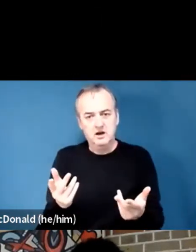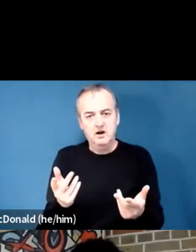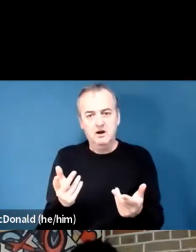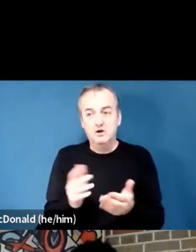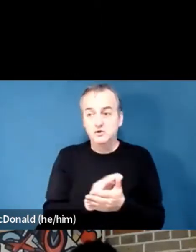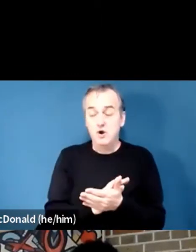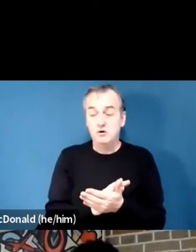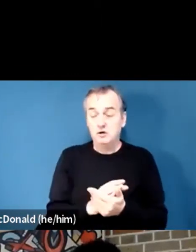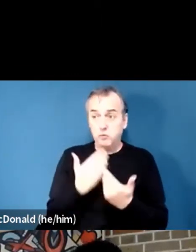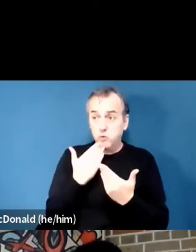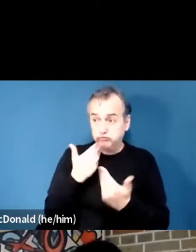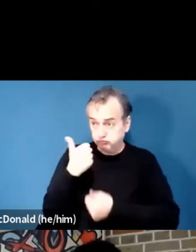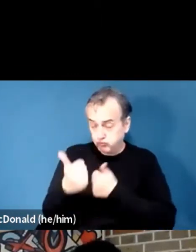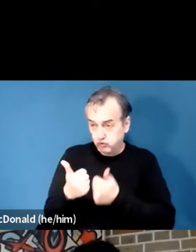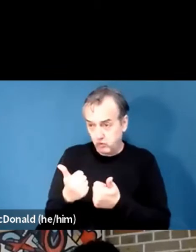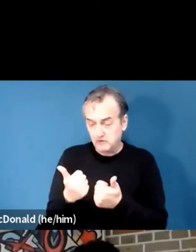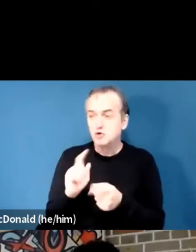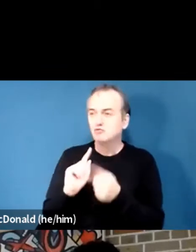excited about that.